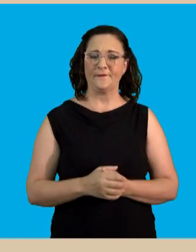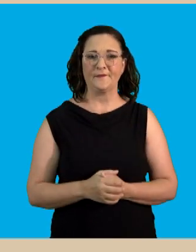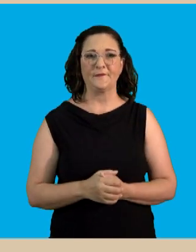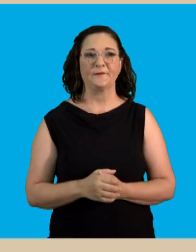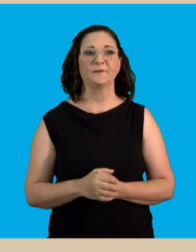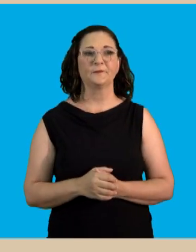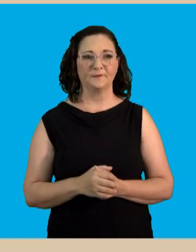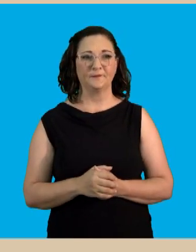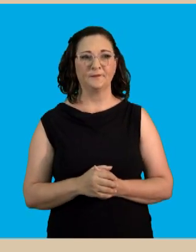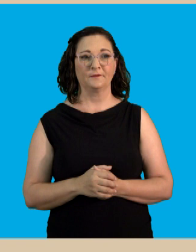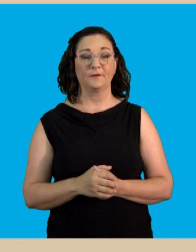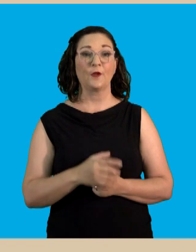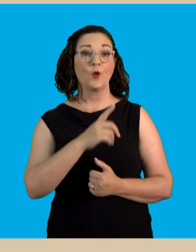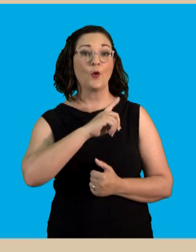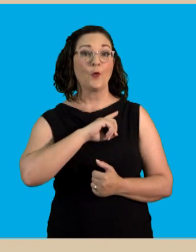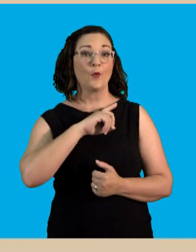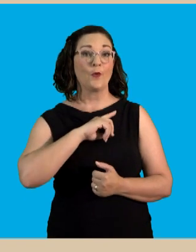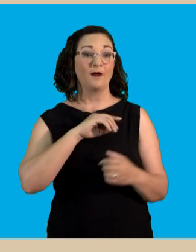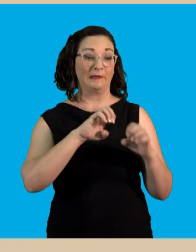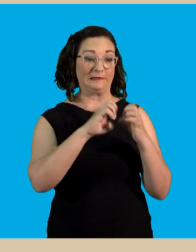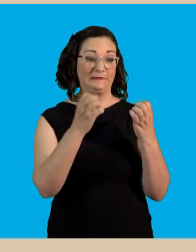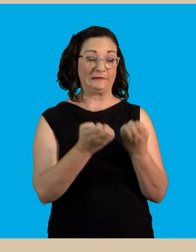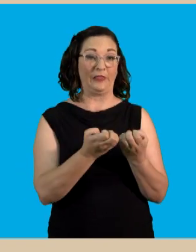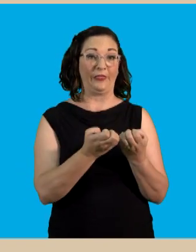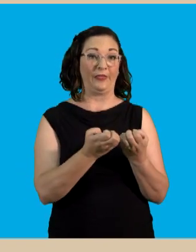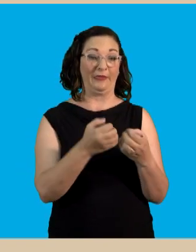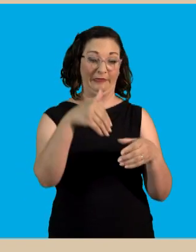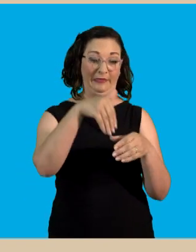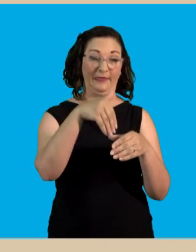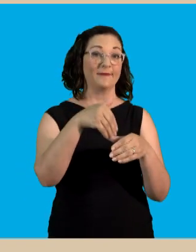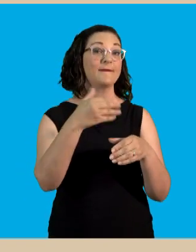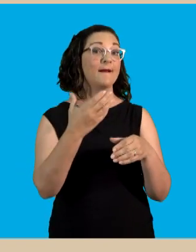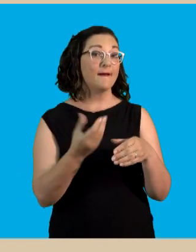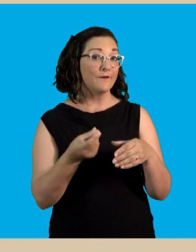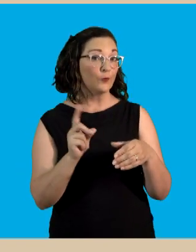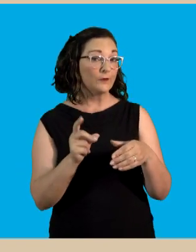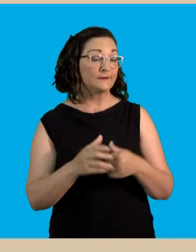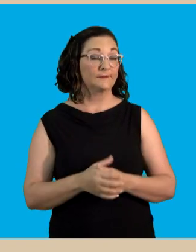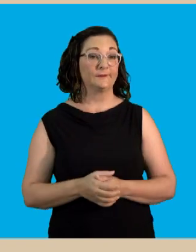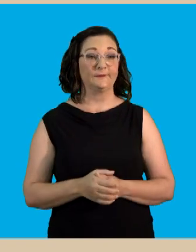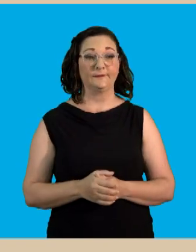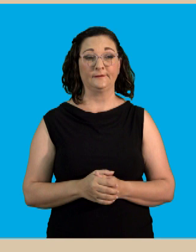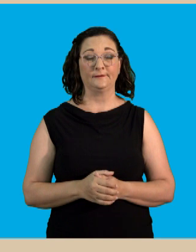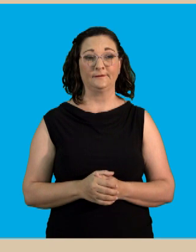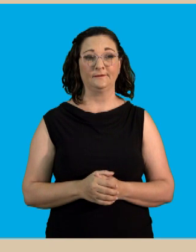sustain life, okay? Remember, Earth consists of